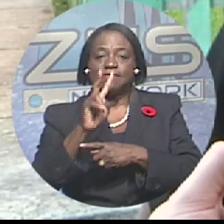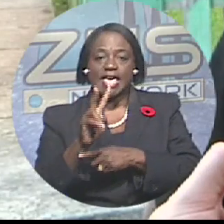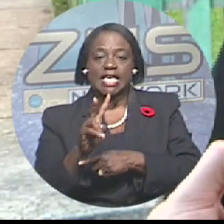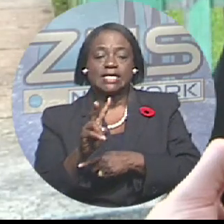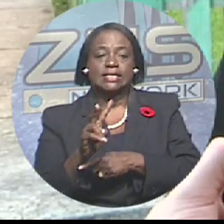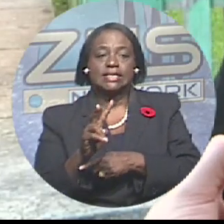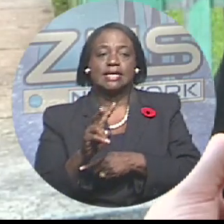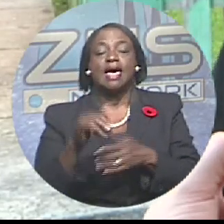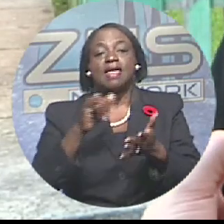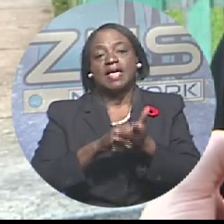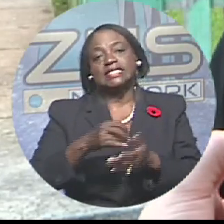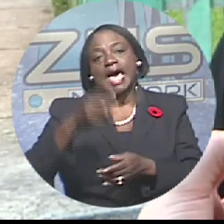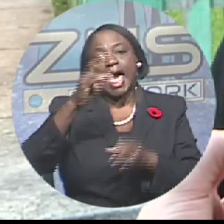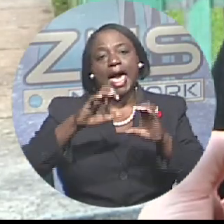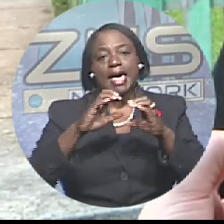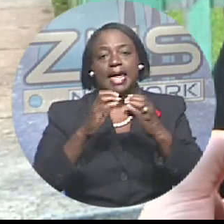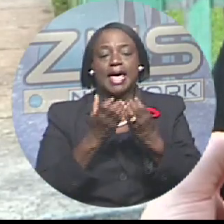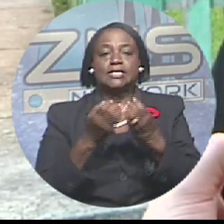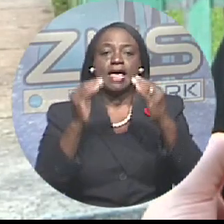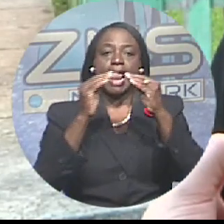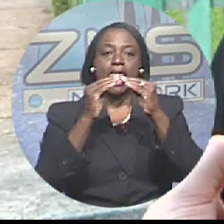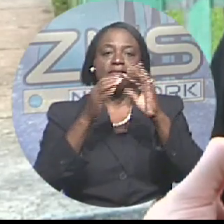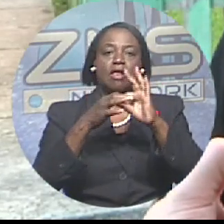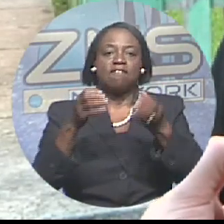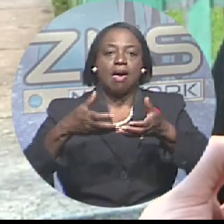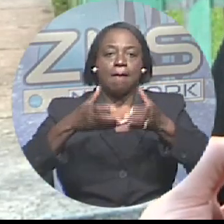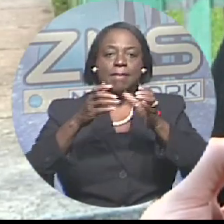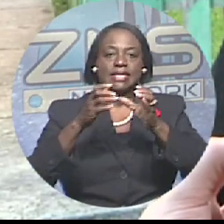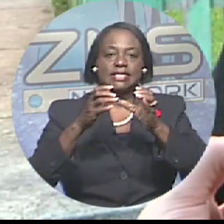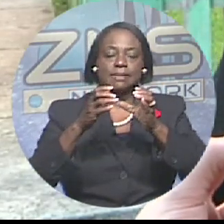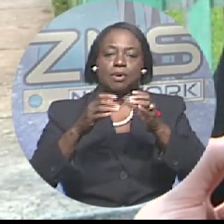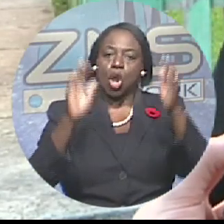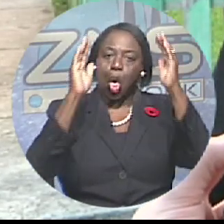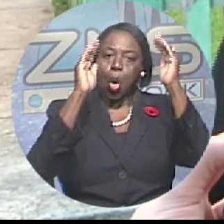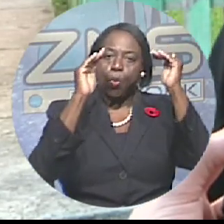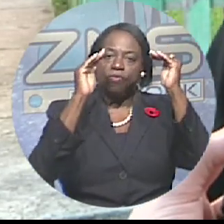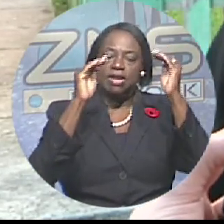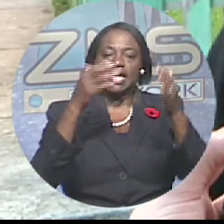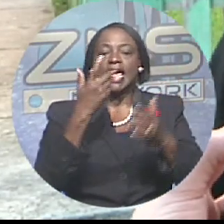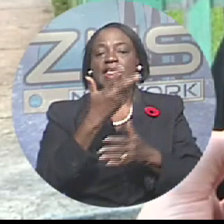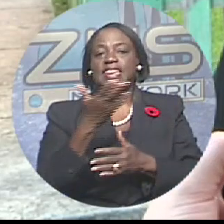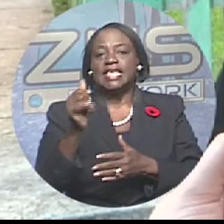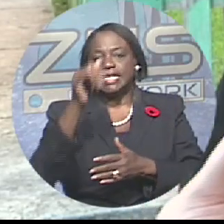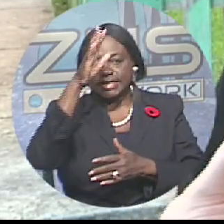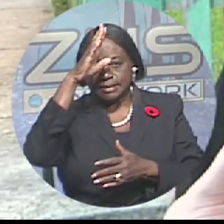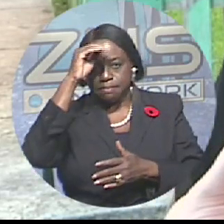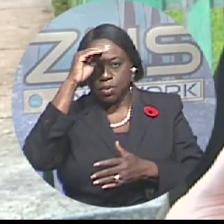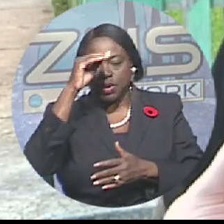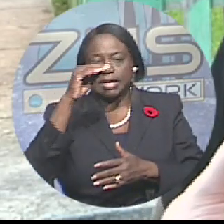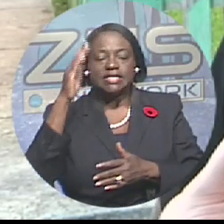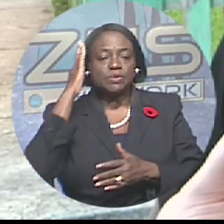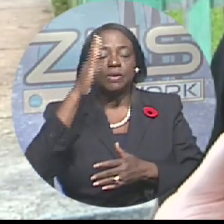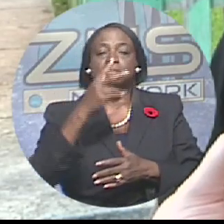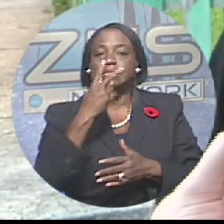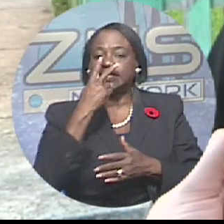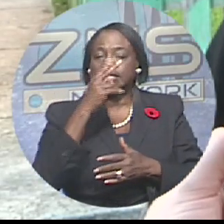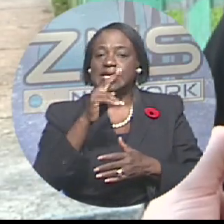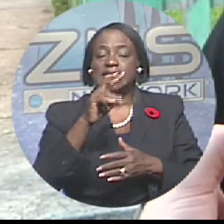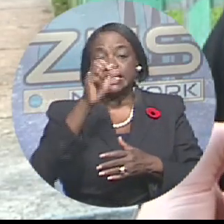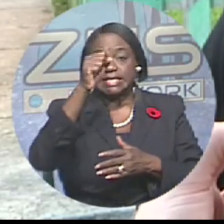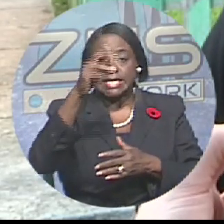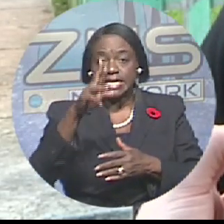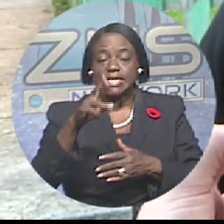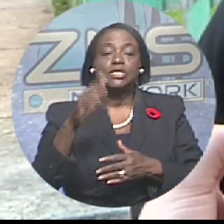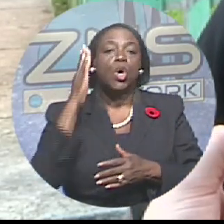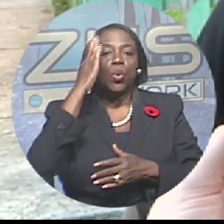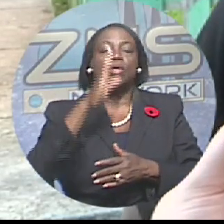that is very high class in terms of the level of basketball. So hopefully these guys, the seniors, will be seen, and a lot of Division I